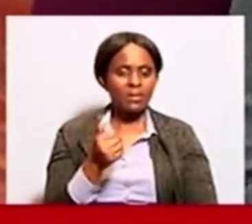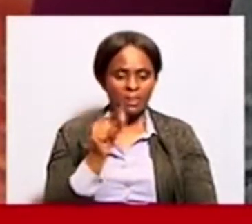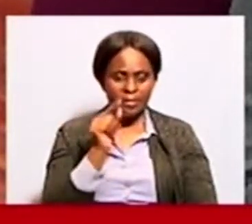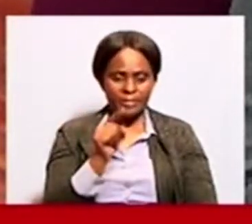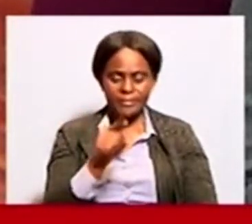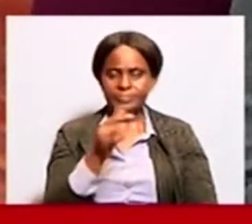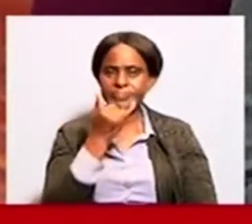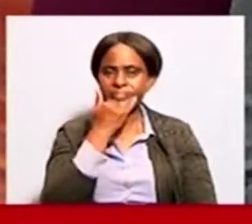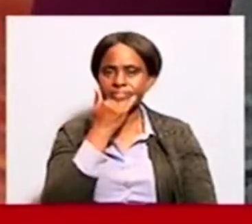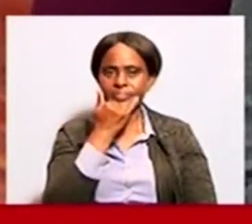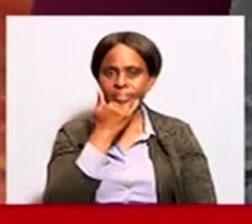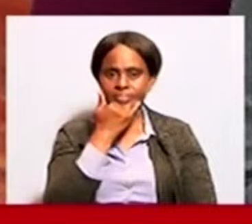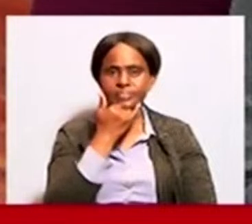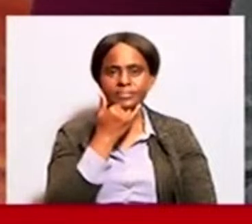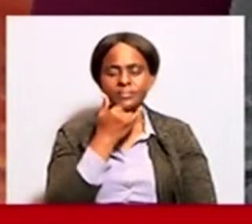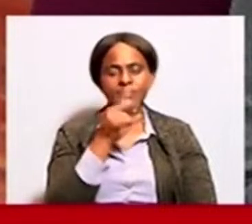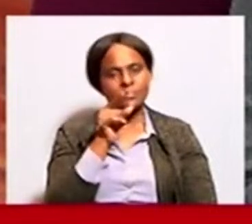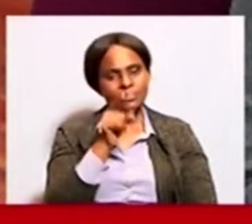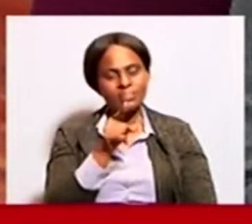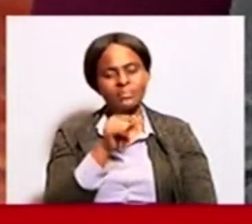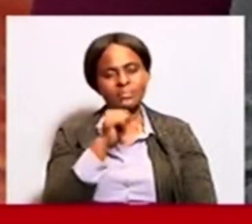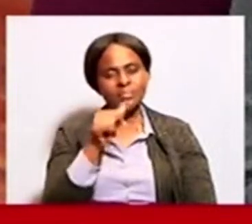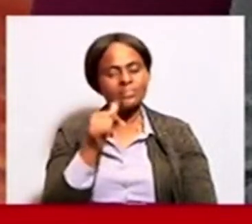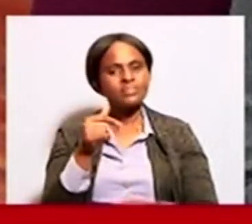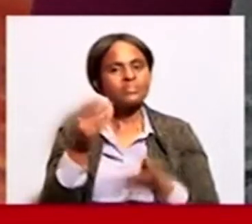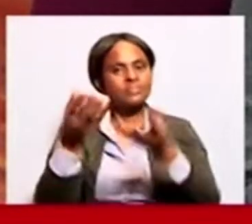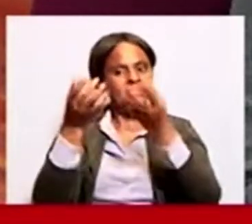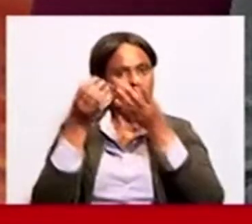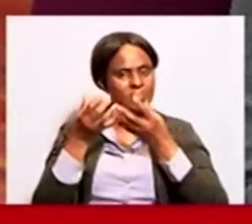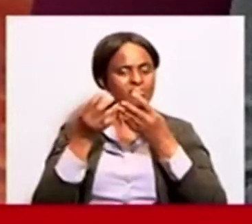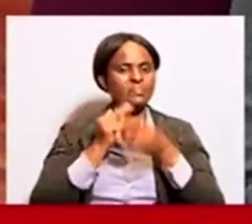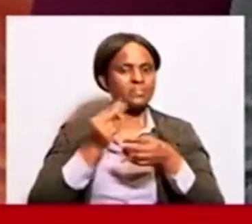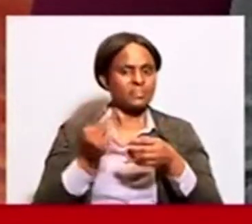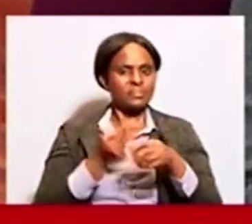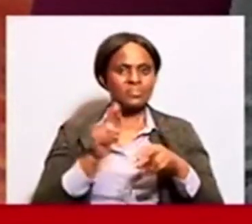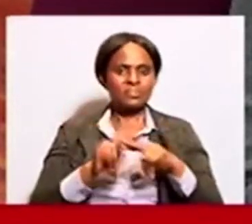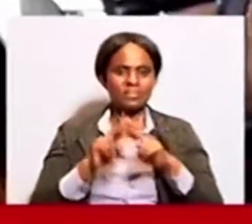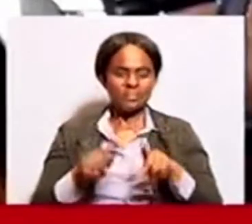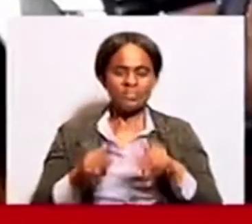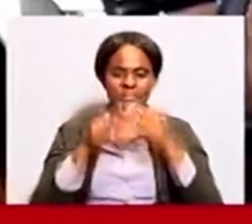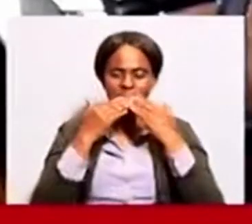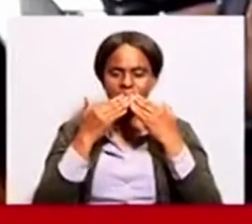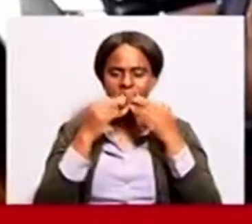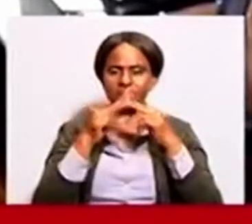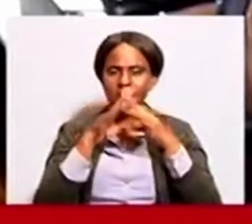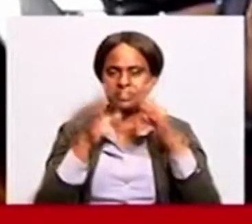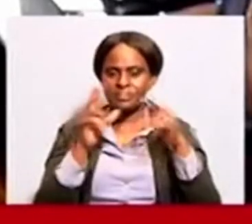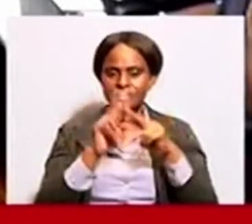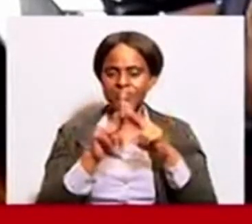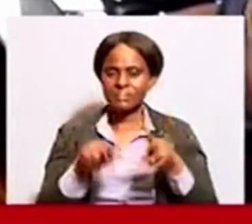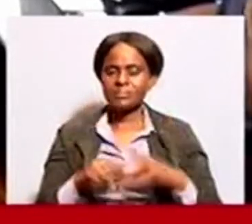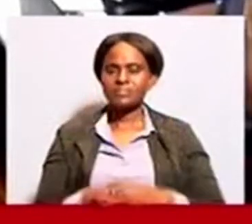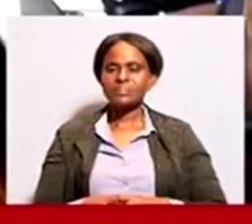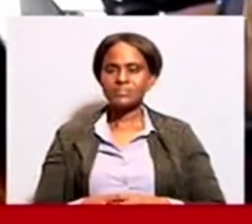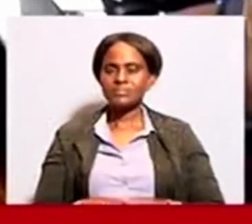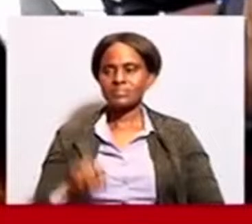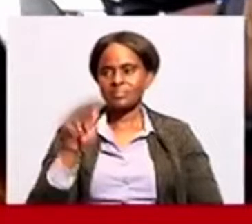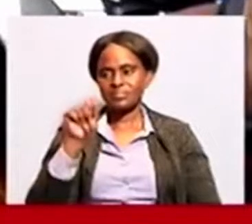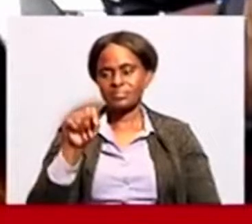query could not be rested, Chair. Thank you so much.